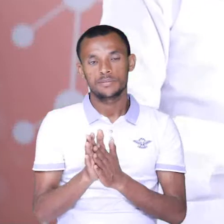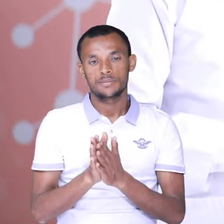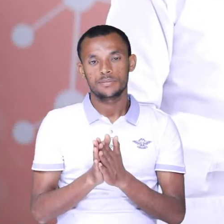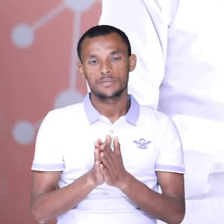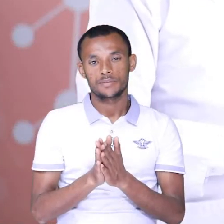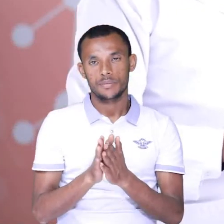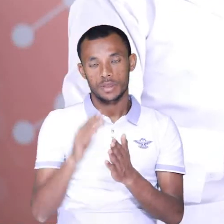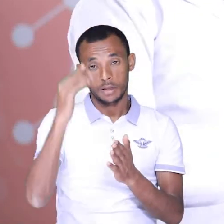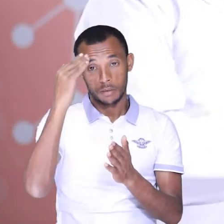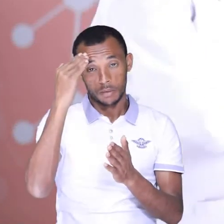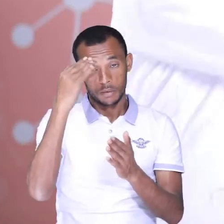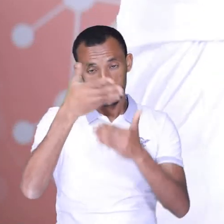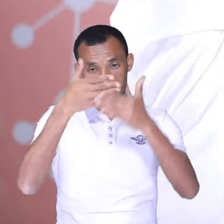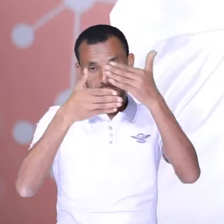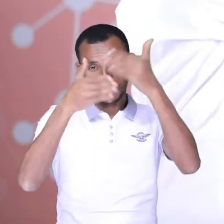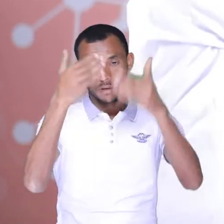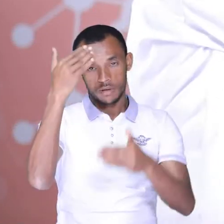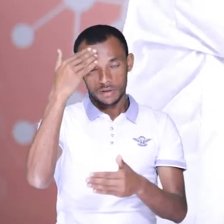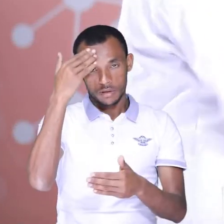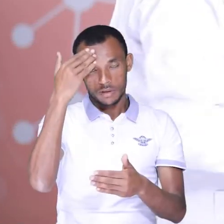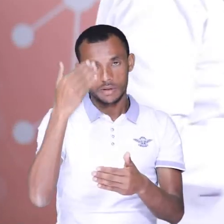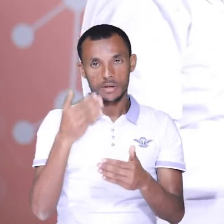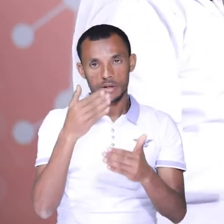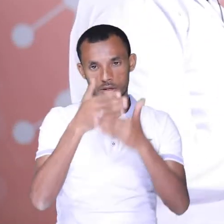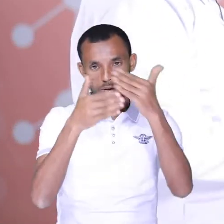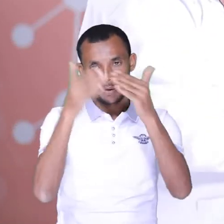as you remember the steps,